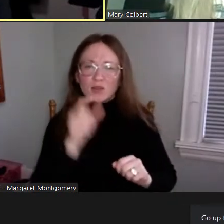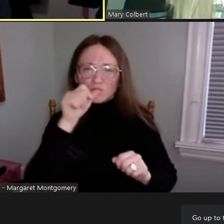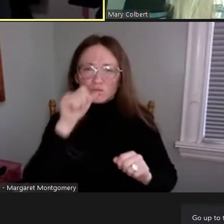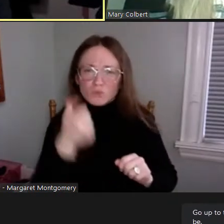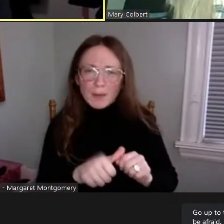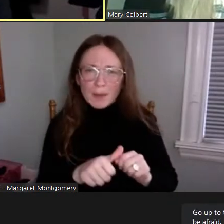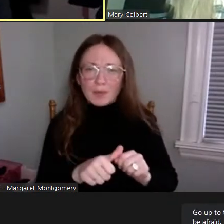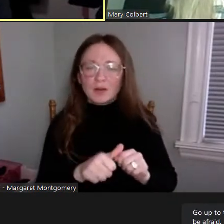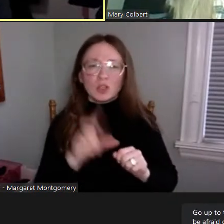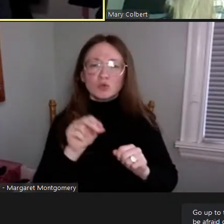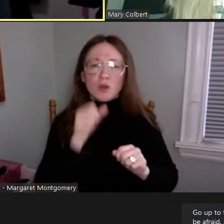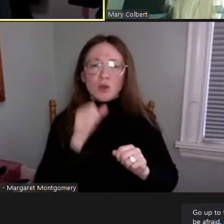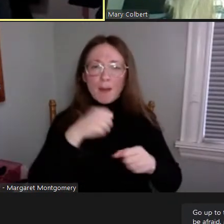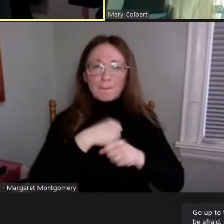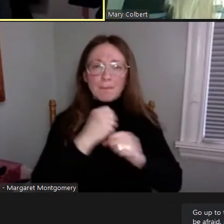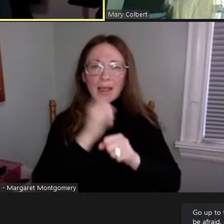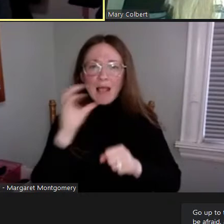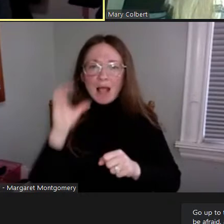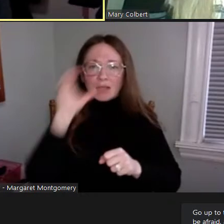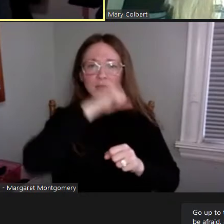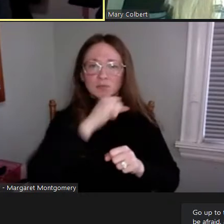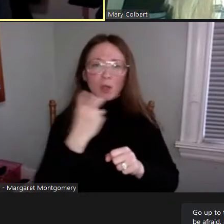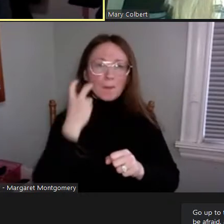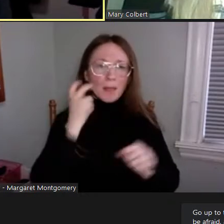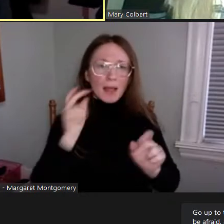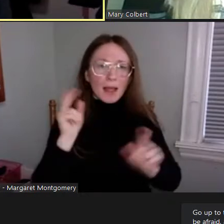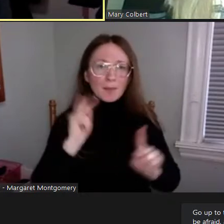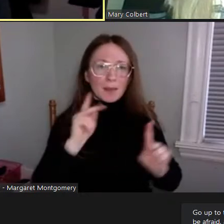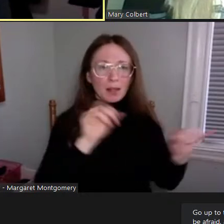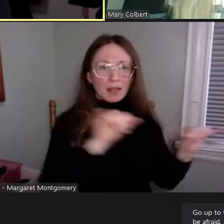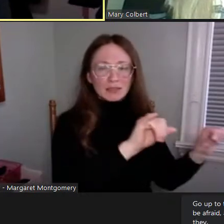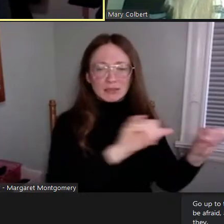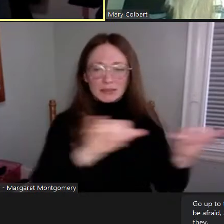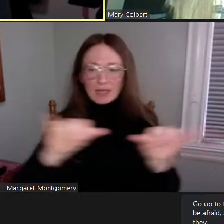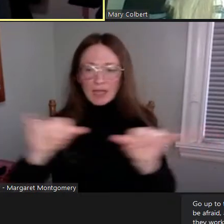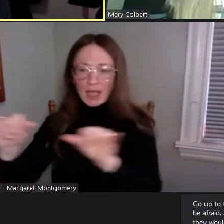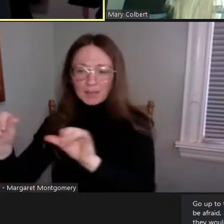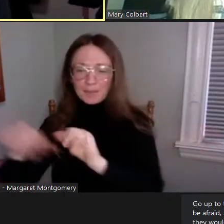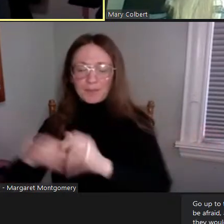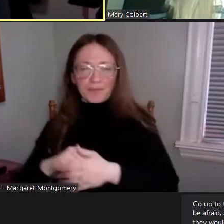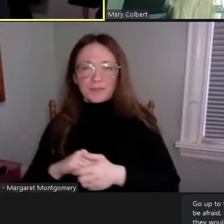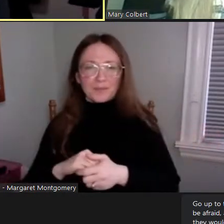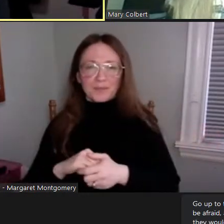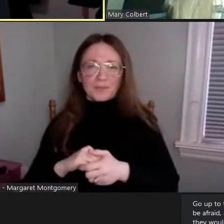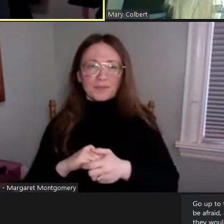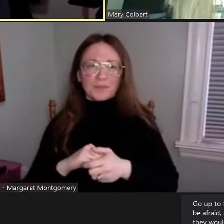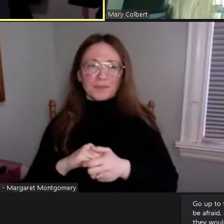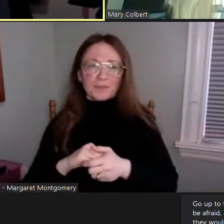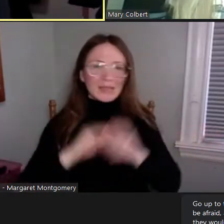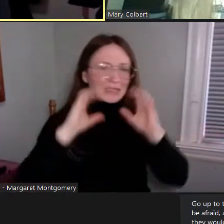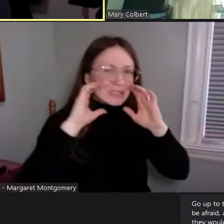be afraid, and approach them and learn how they would like you to interact with